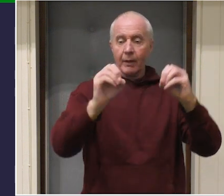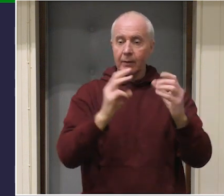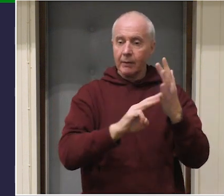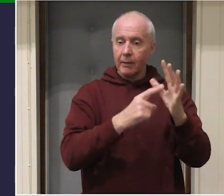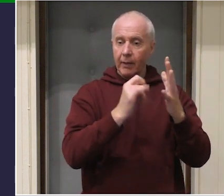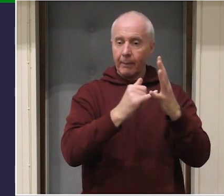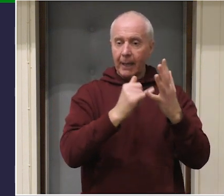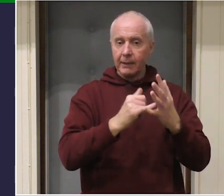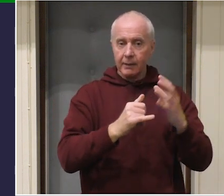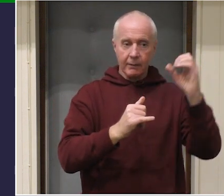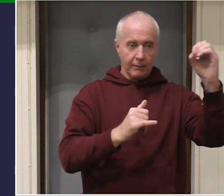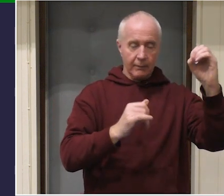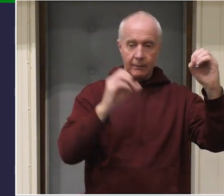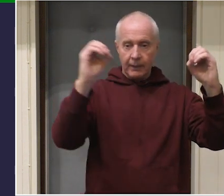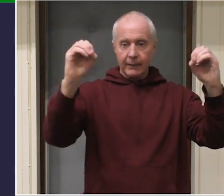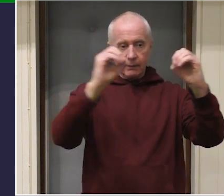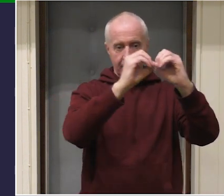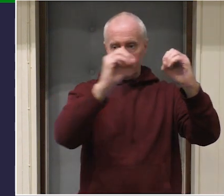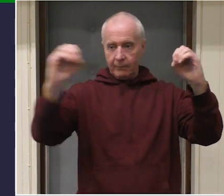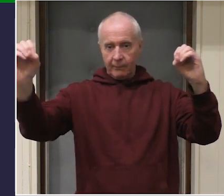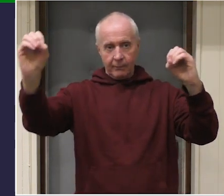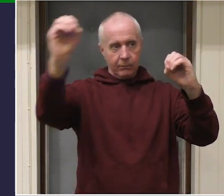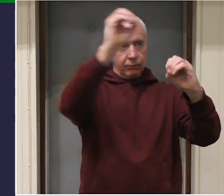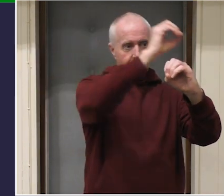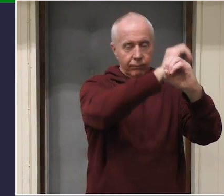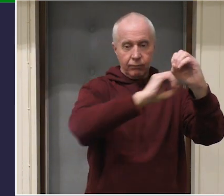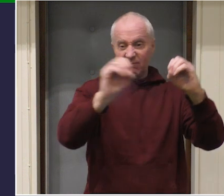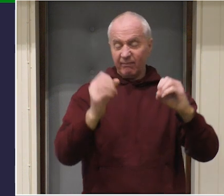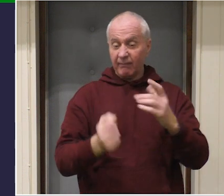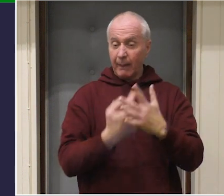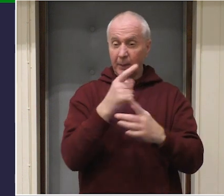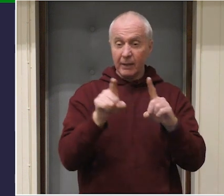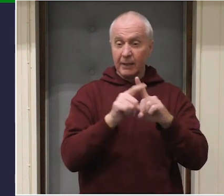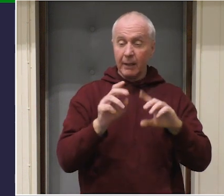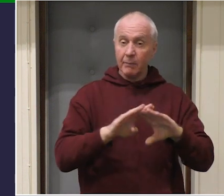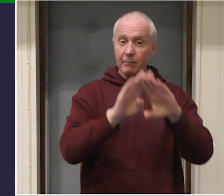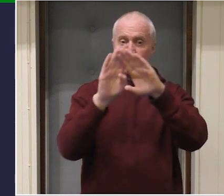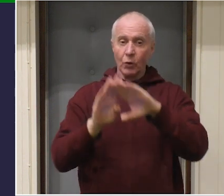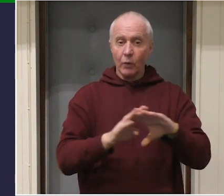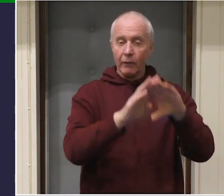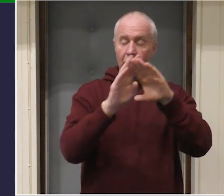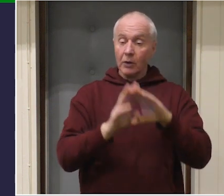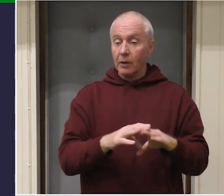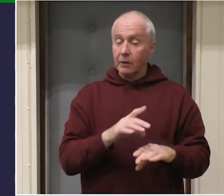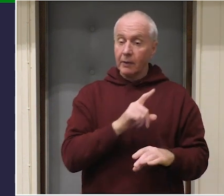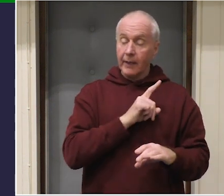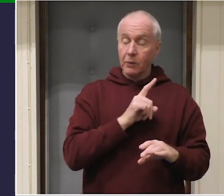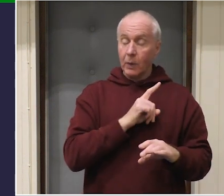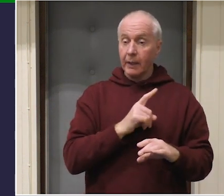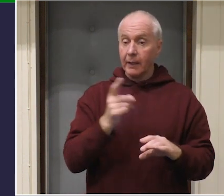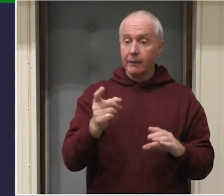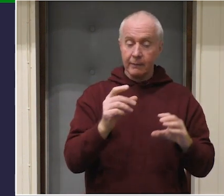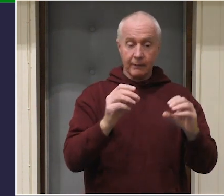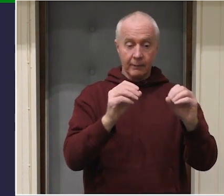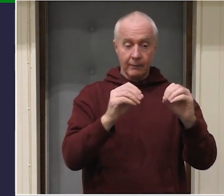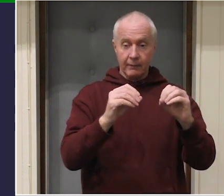two objects and how far apart they are. And because it happens everywhere, he called it universal. And that is the reason why planets